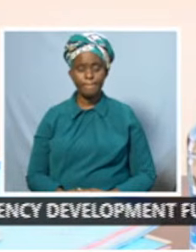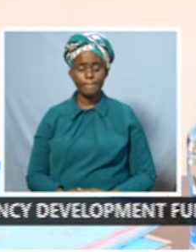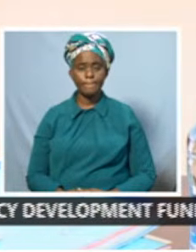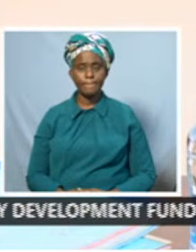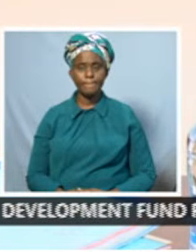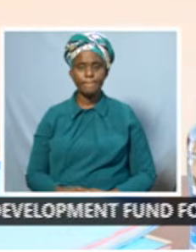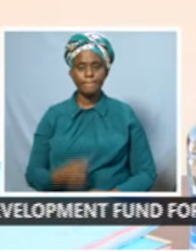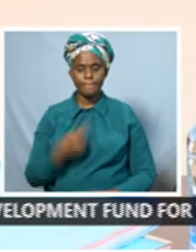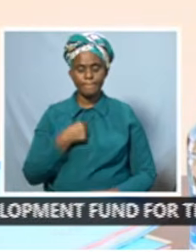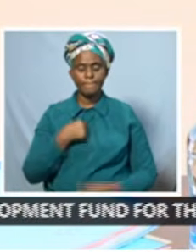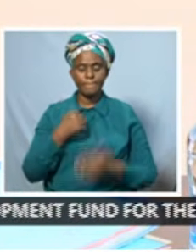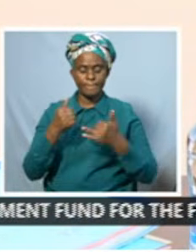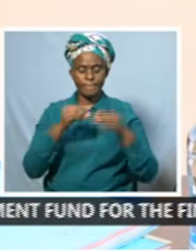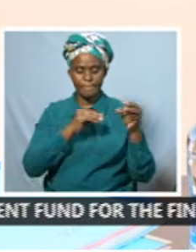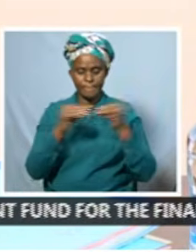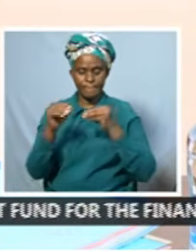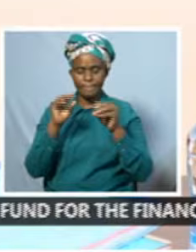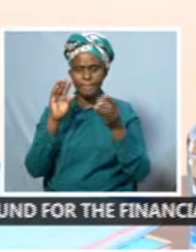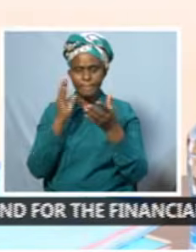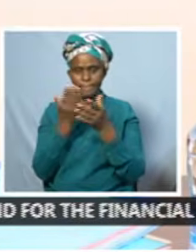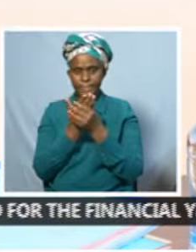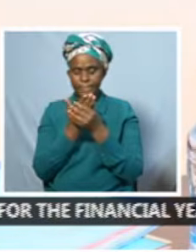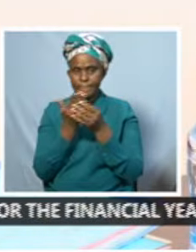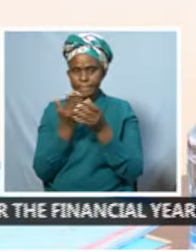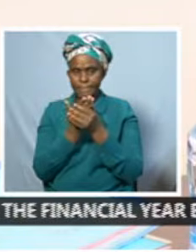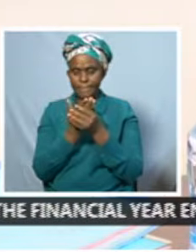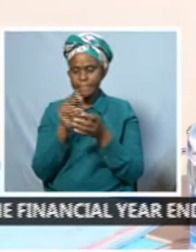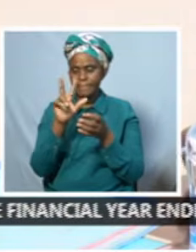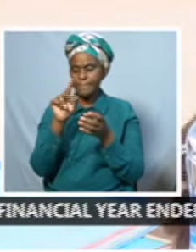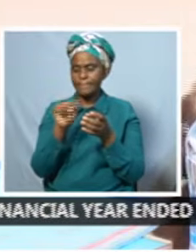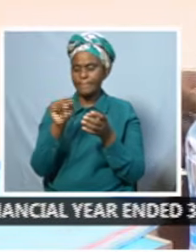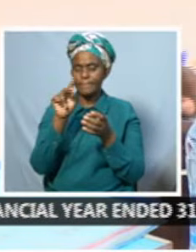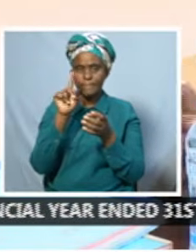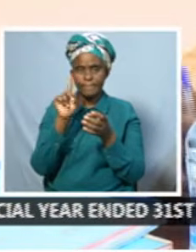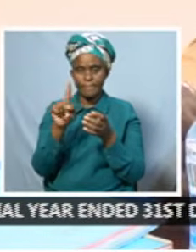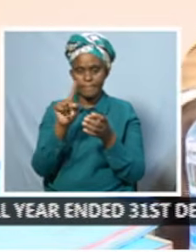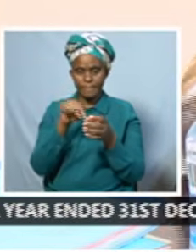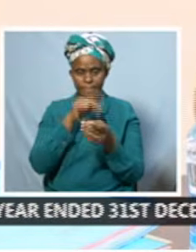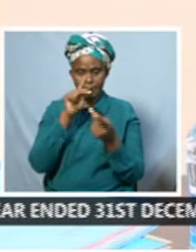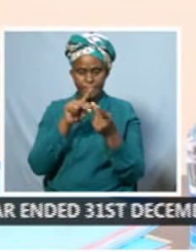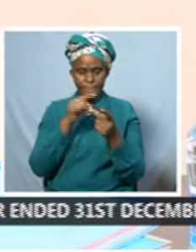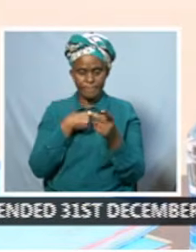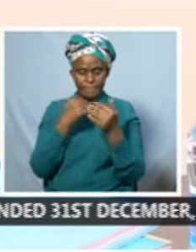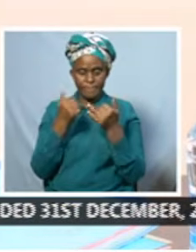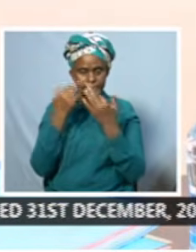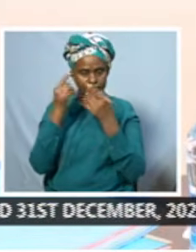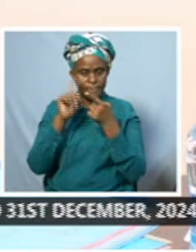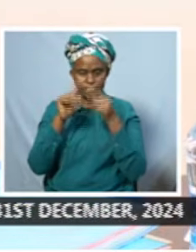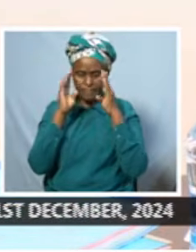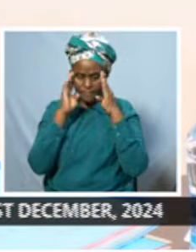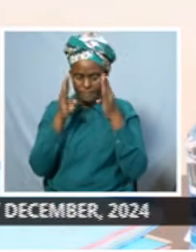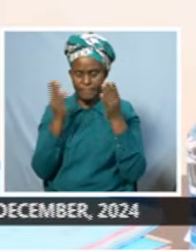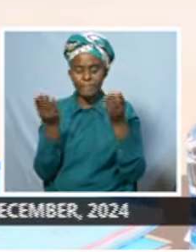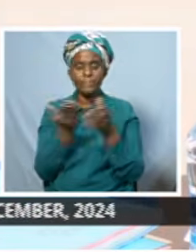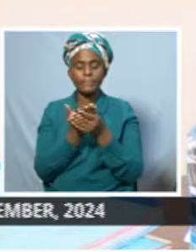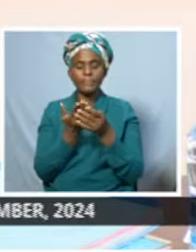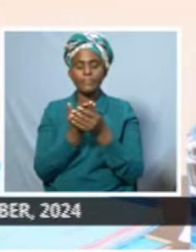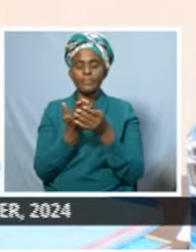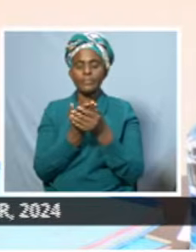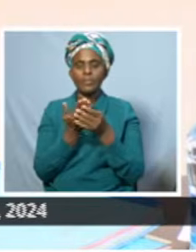Chair, allow me to go to Appendix 3.1. This time I wish to draw you to the addendum.